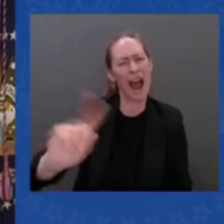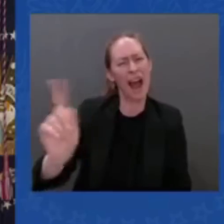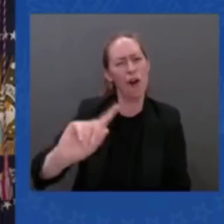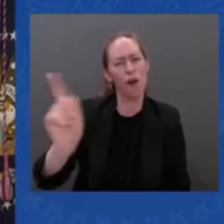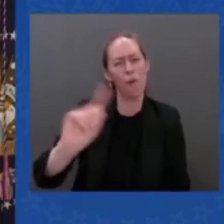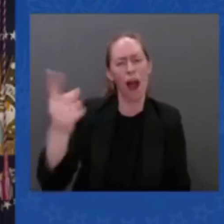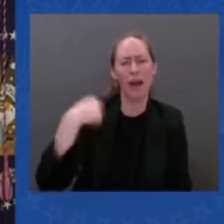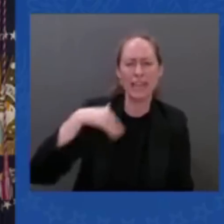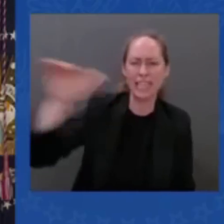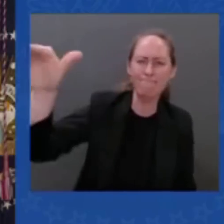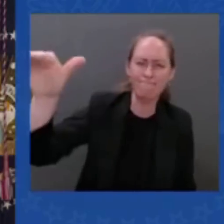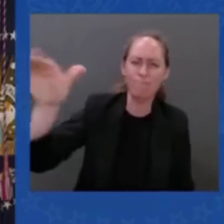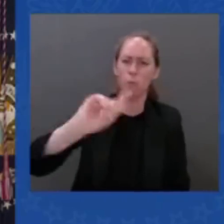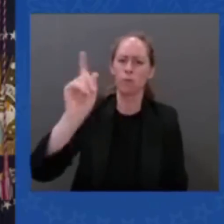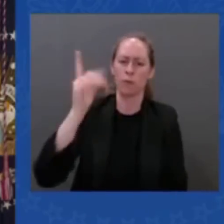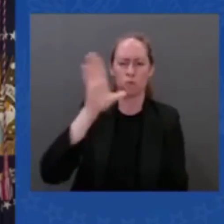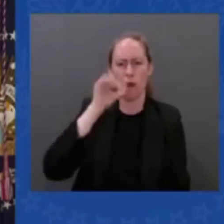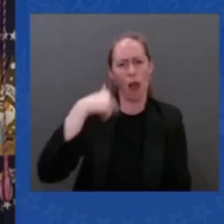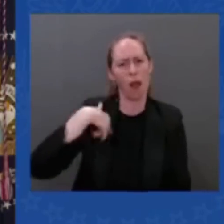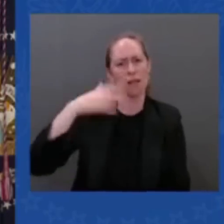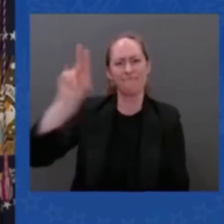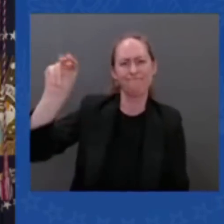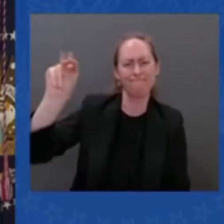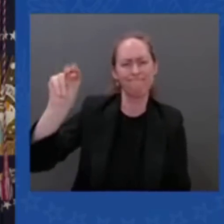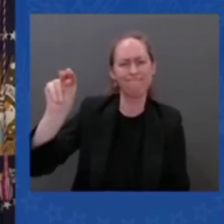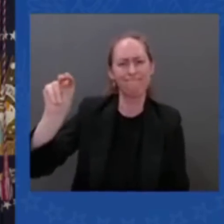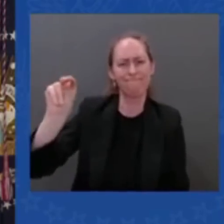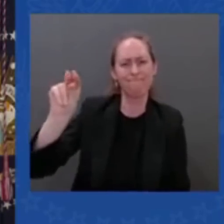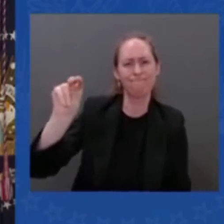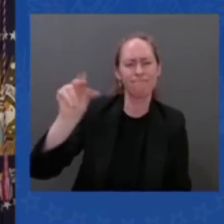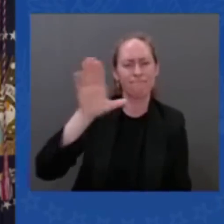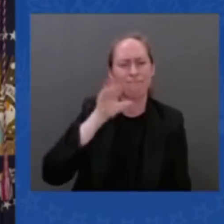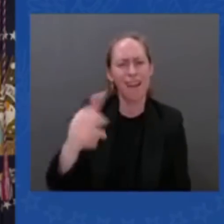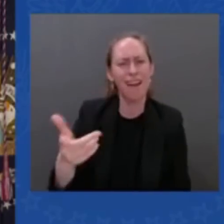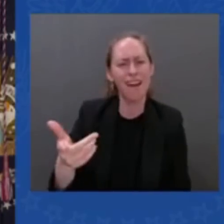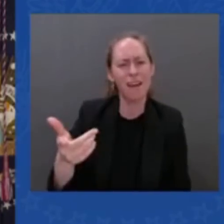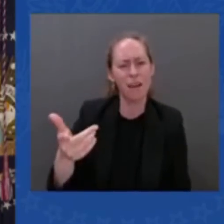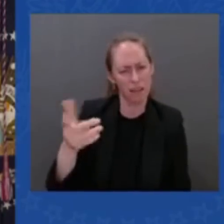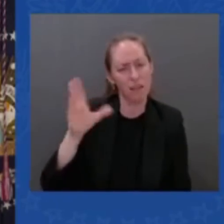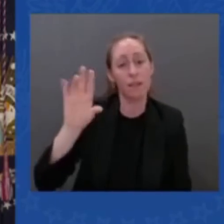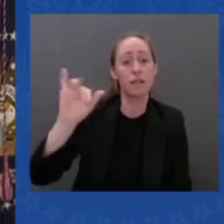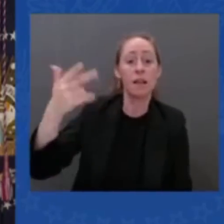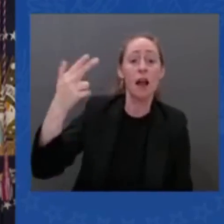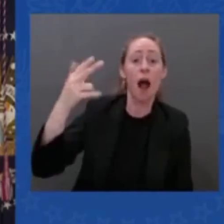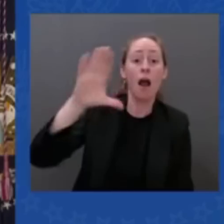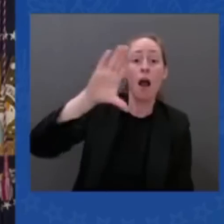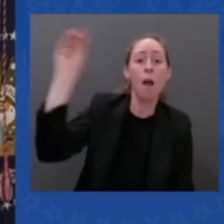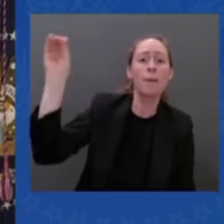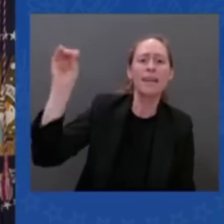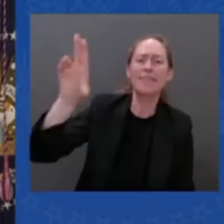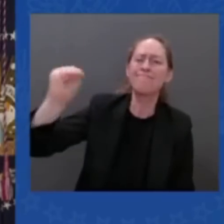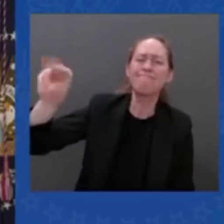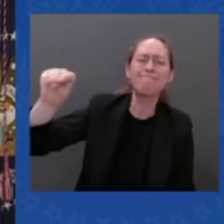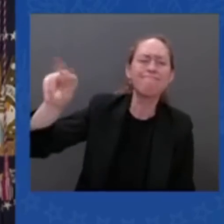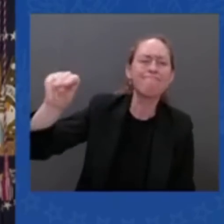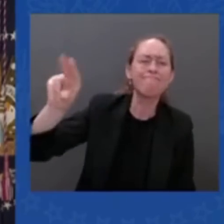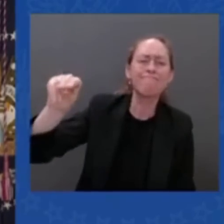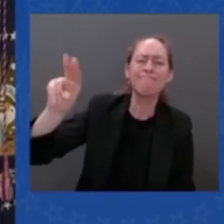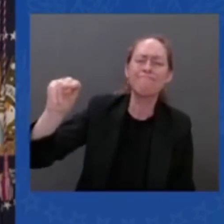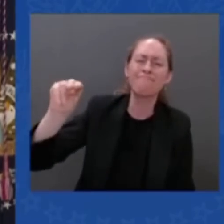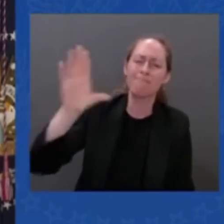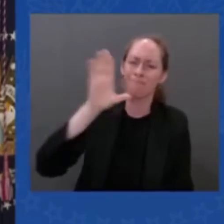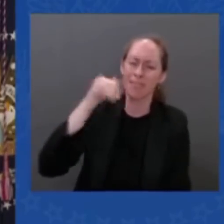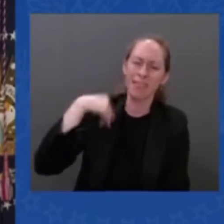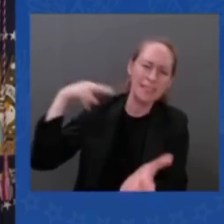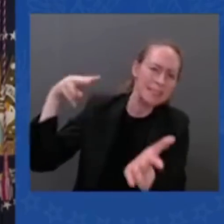It's time to turn this pain into action for every parent, for every citizen in this country. We have to make it clear